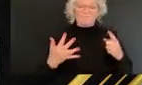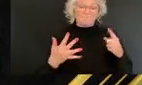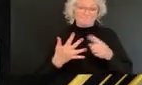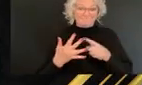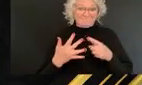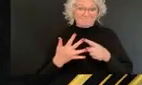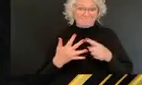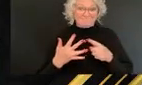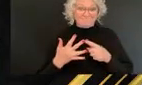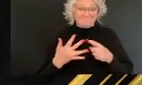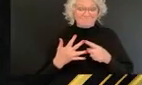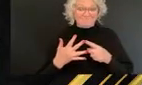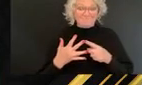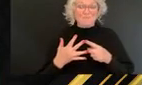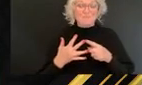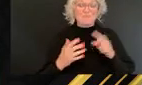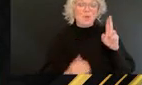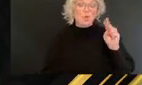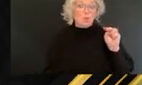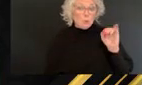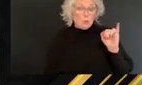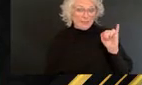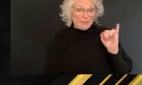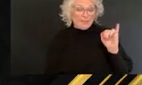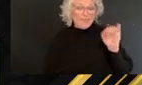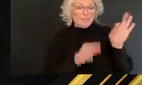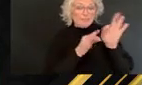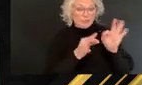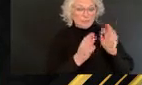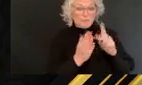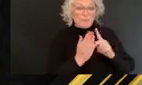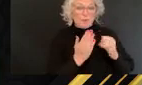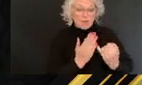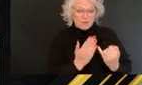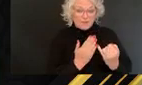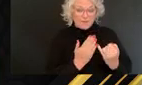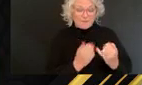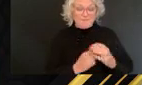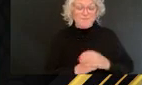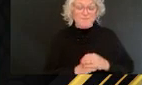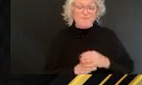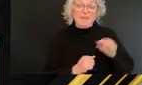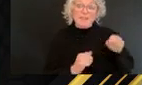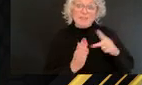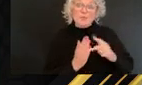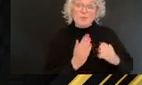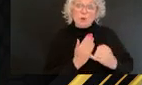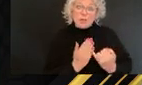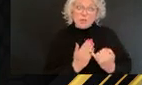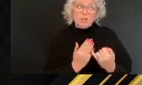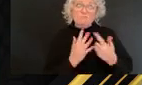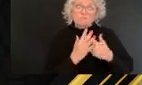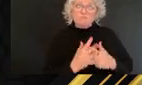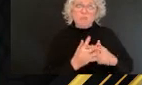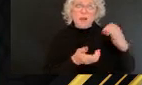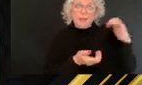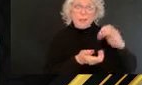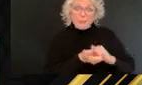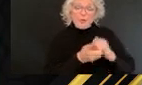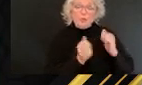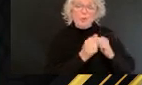Now on to our next award recipient, the Uni Description Project. The Uni Description Project started as a